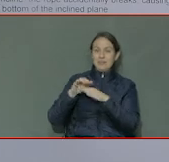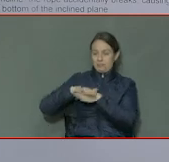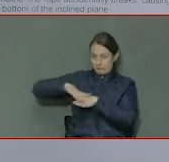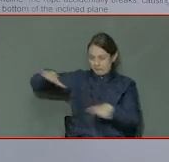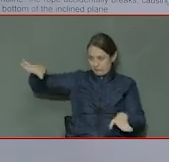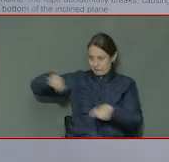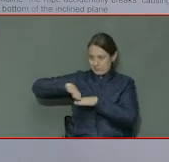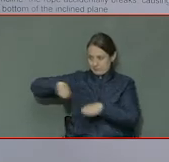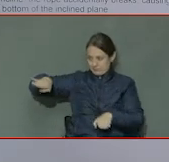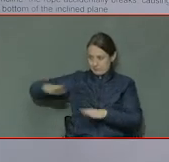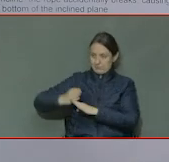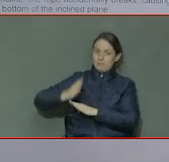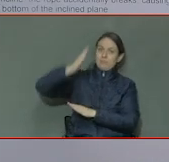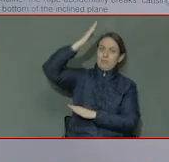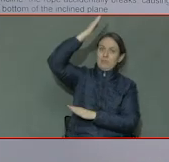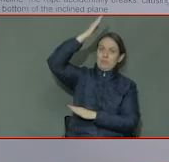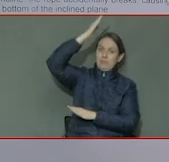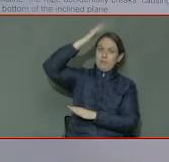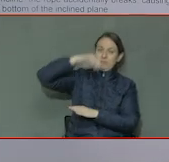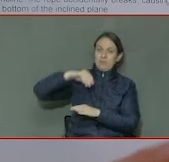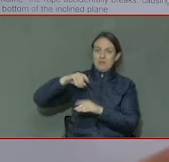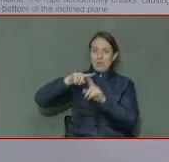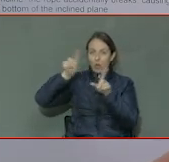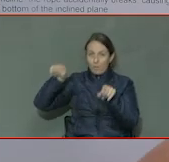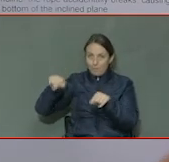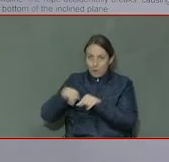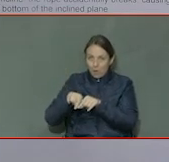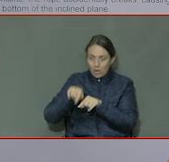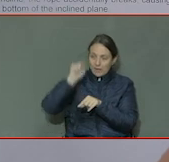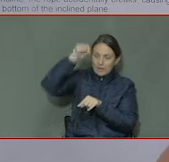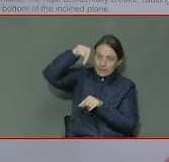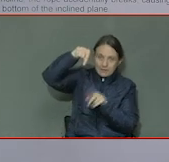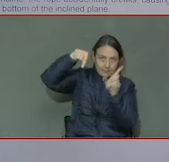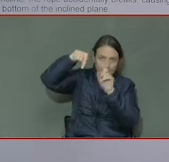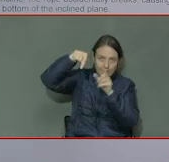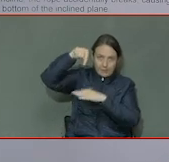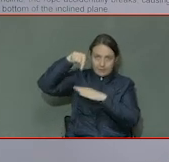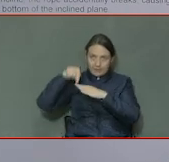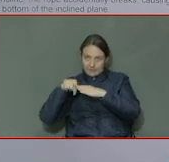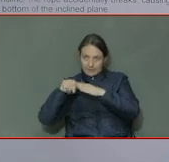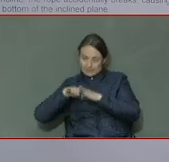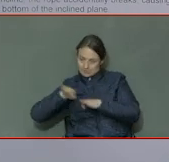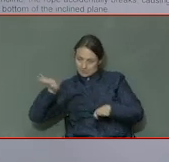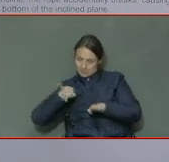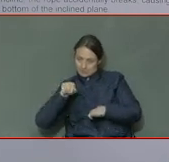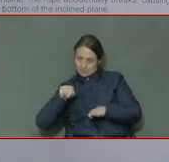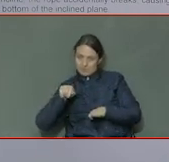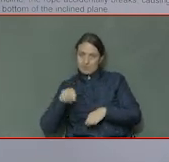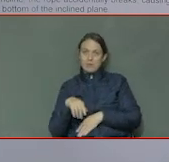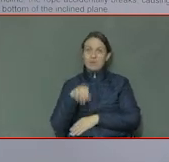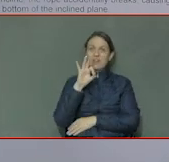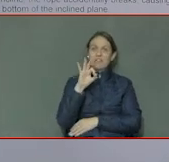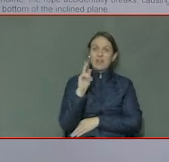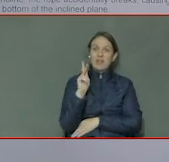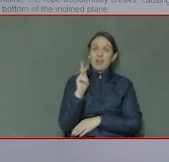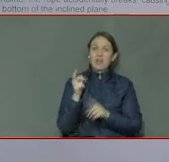in the middle, it starts on the surface. Then the Fk